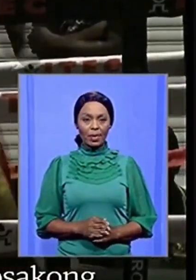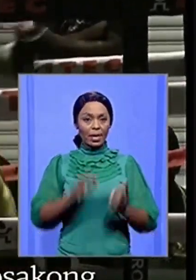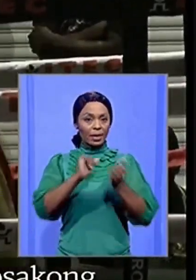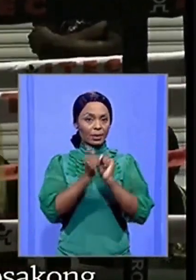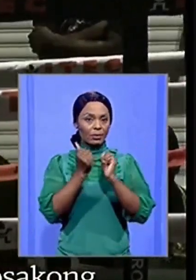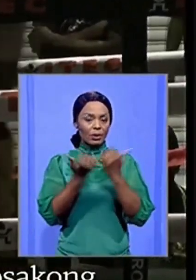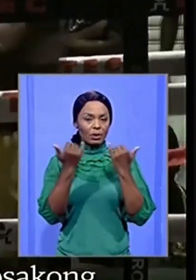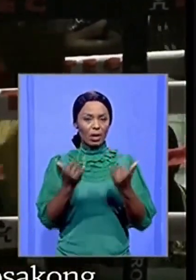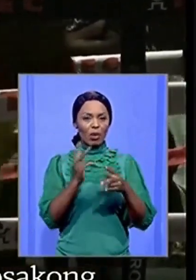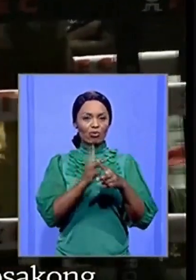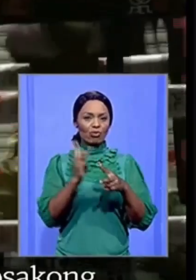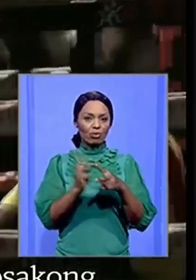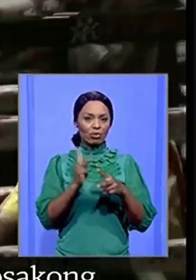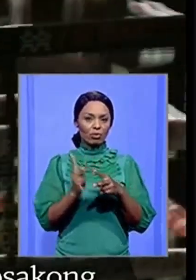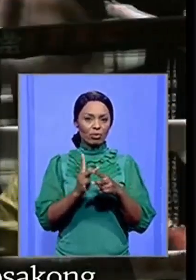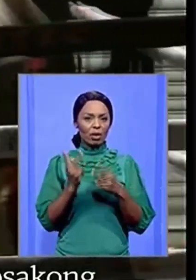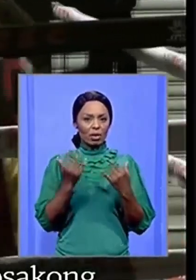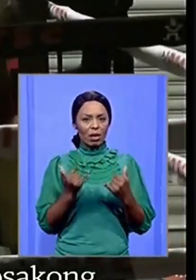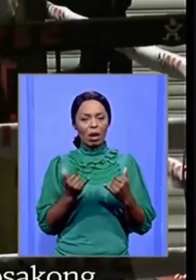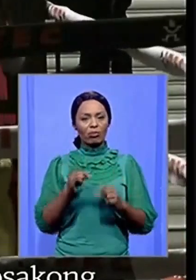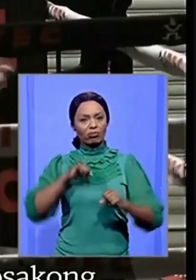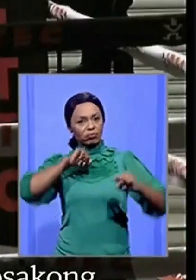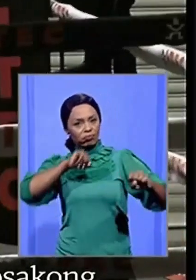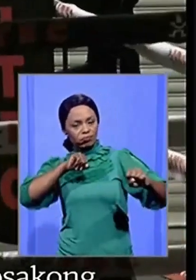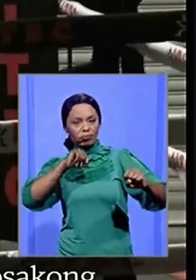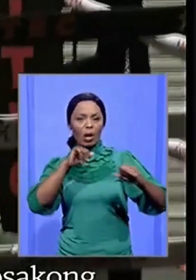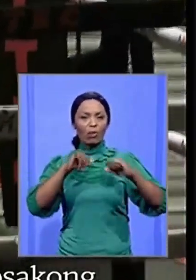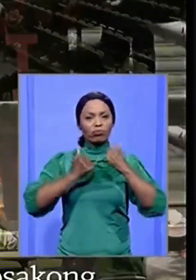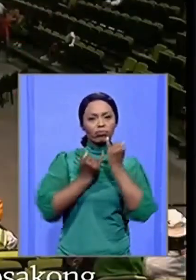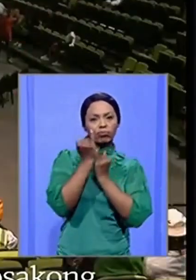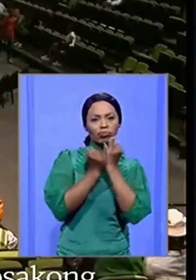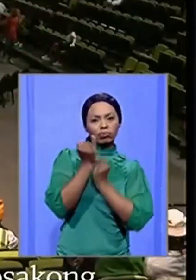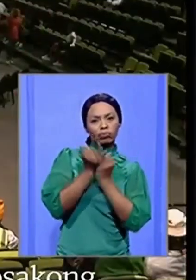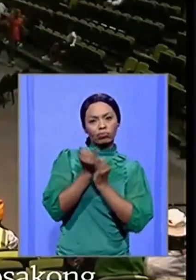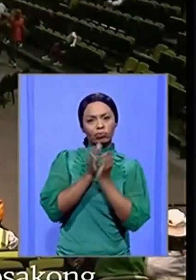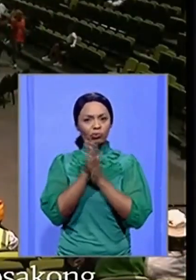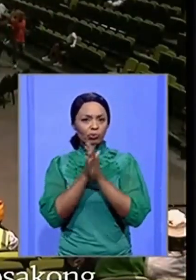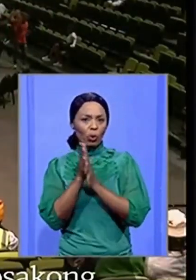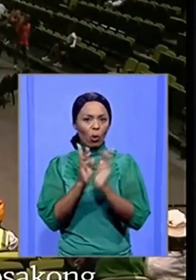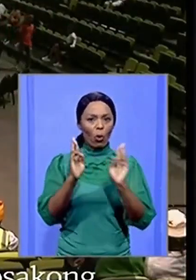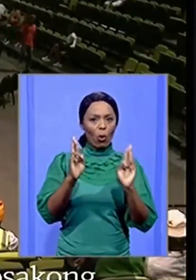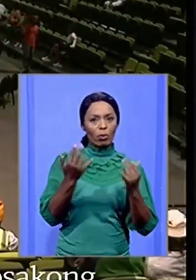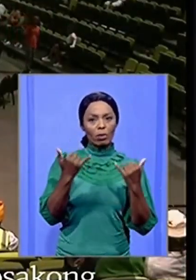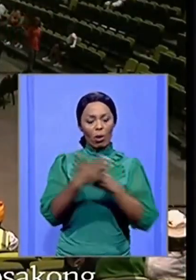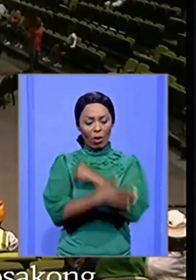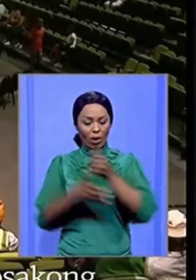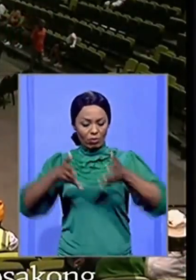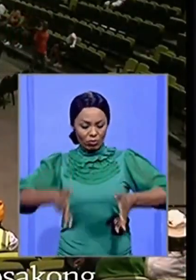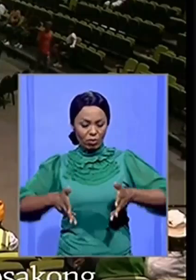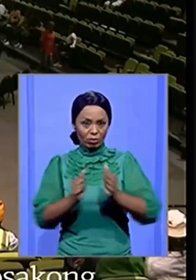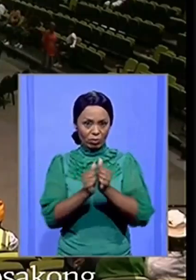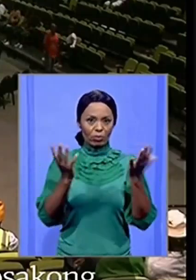Dipapading barulaganyi ba papadi ya matswele ya basadi ba tletše kholofelo ka ga bokamoso bja papadi ye ka mononageng.